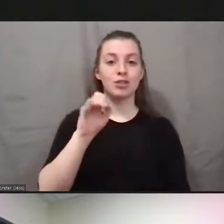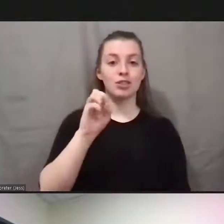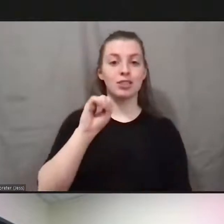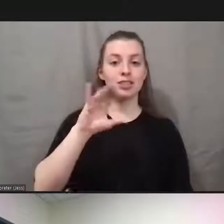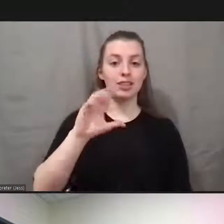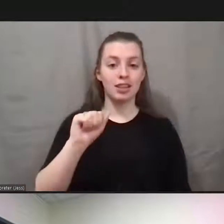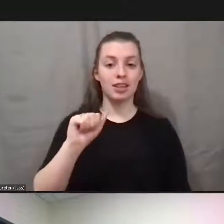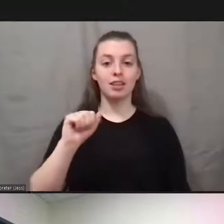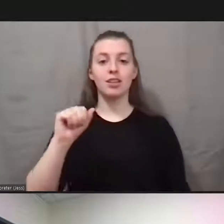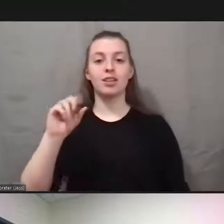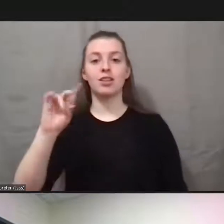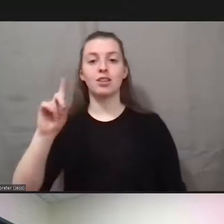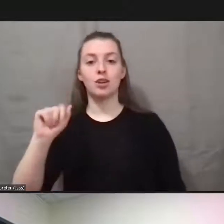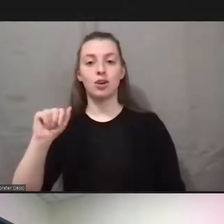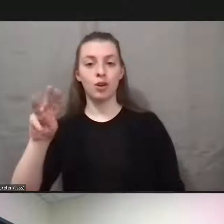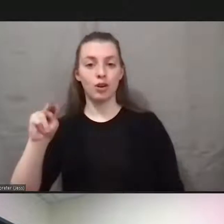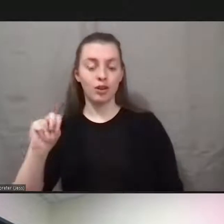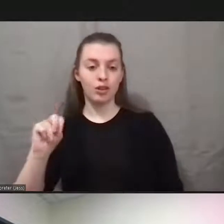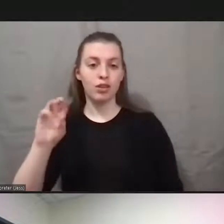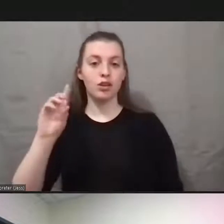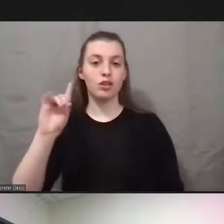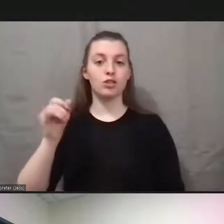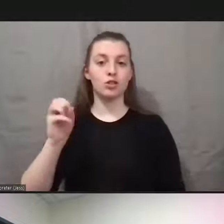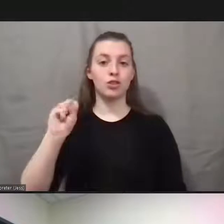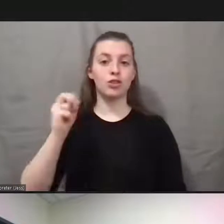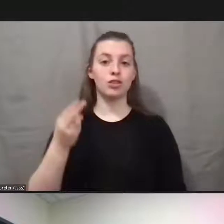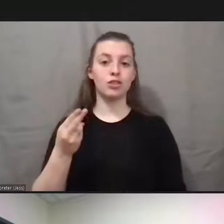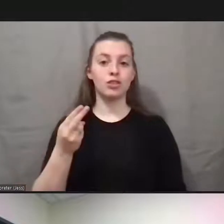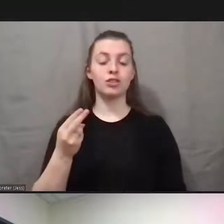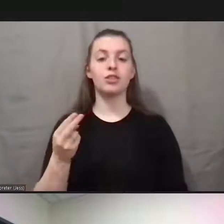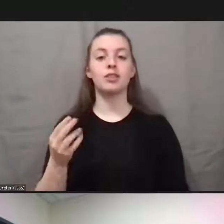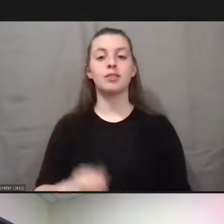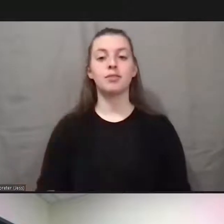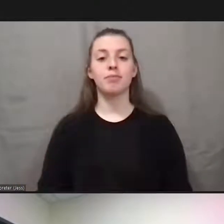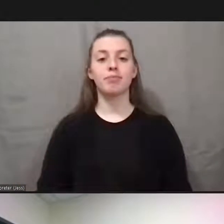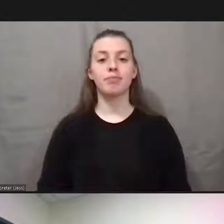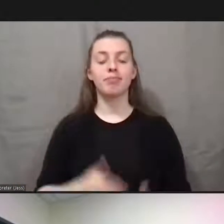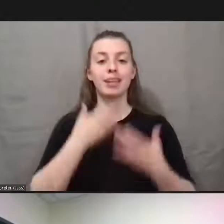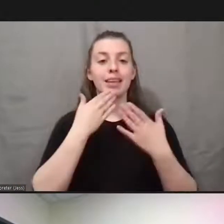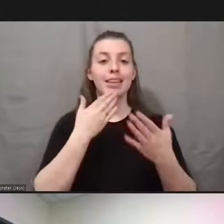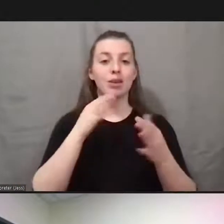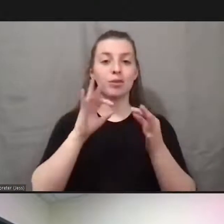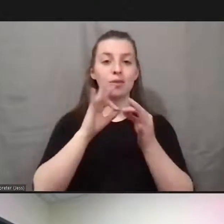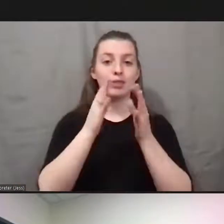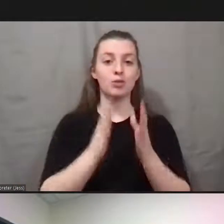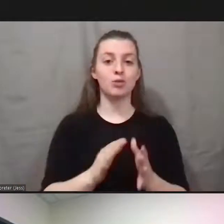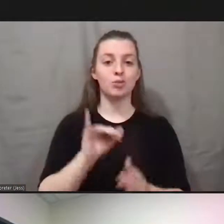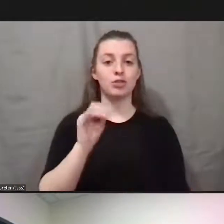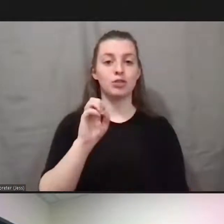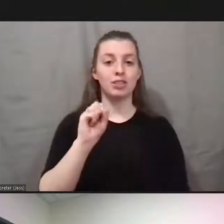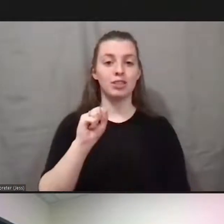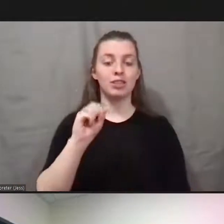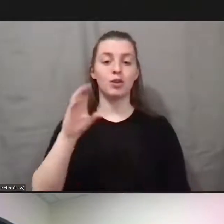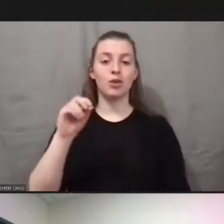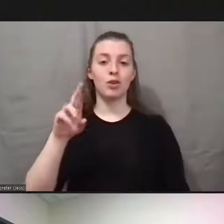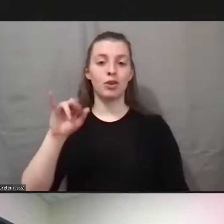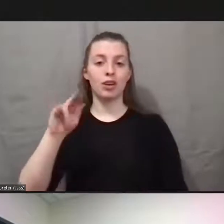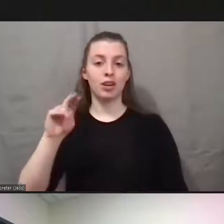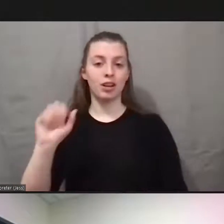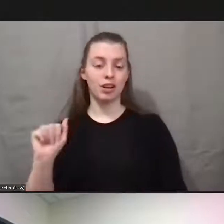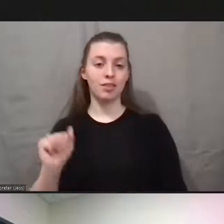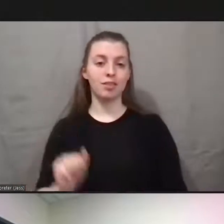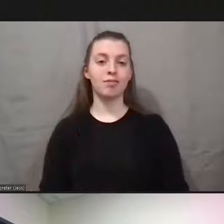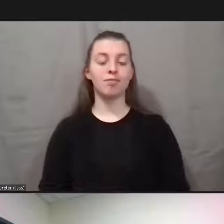everyone. I particularly want to thank Jess and Karina for their great interpretation. Thank you very